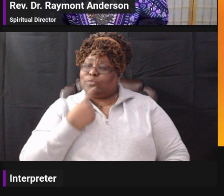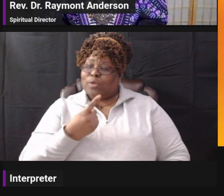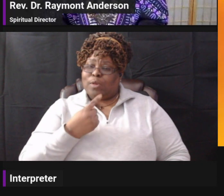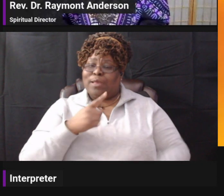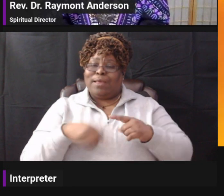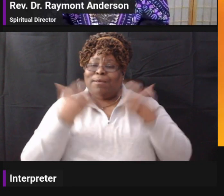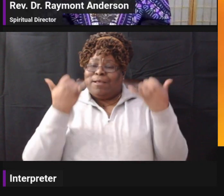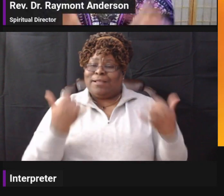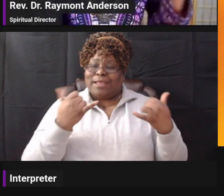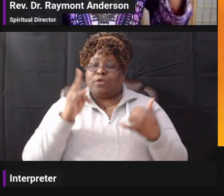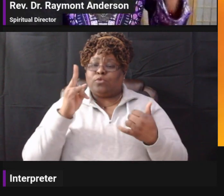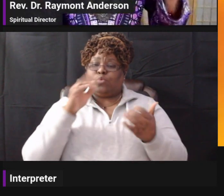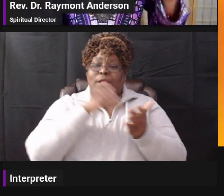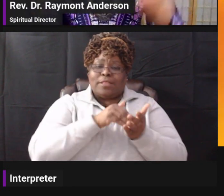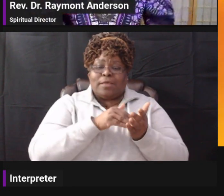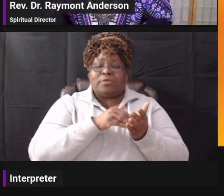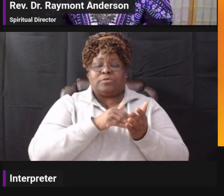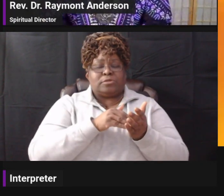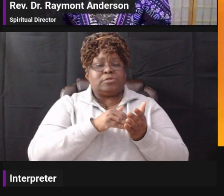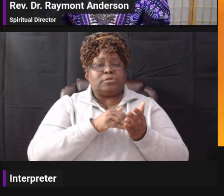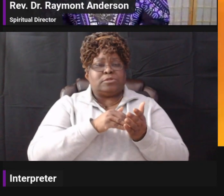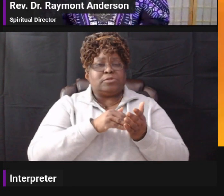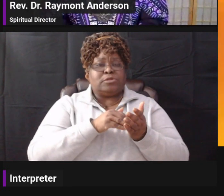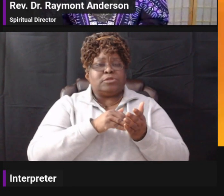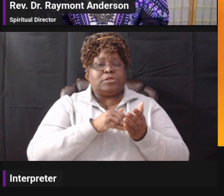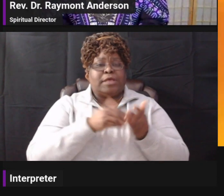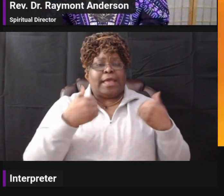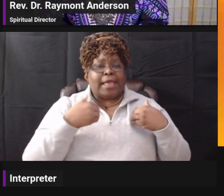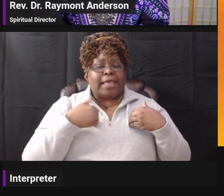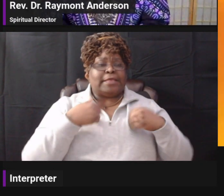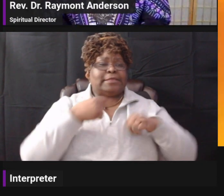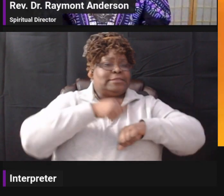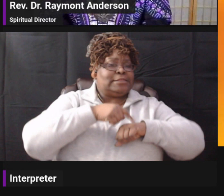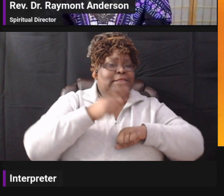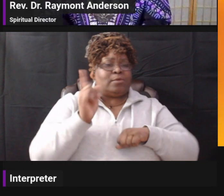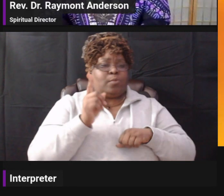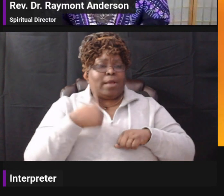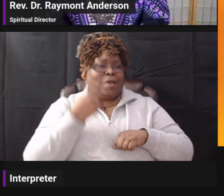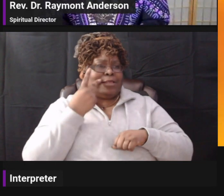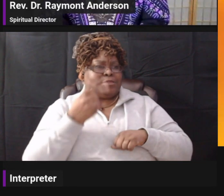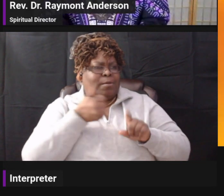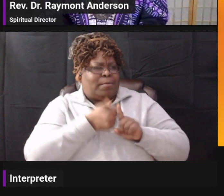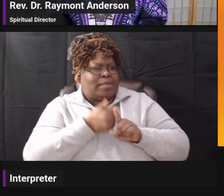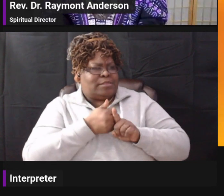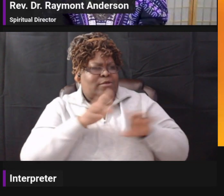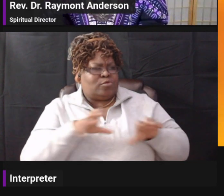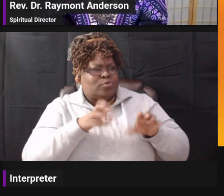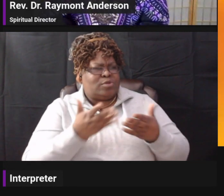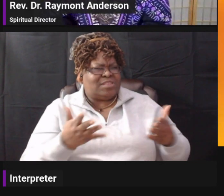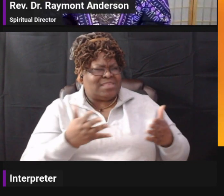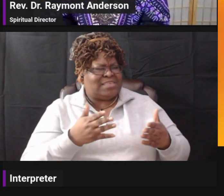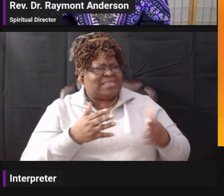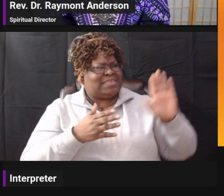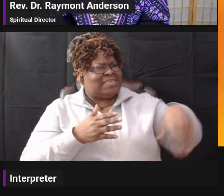I'm talking about in the years of the 2000s, there were times when I caught myself engaging in,